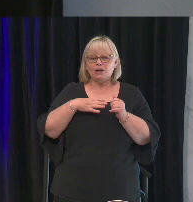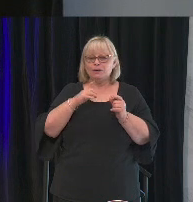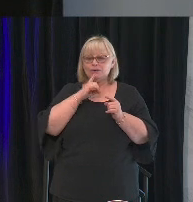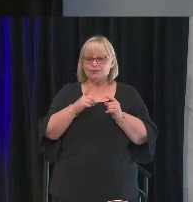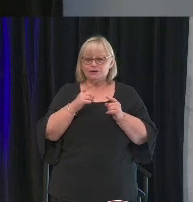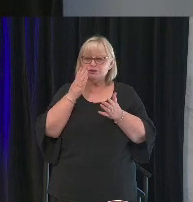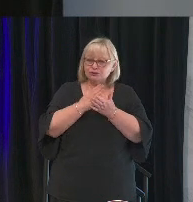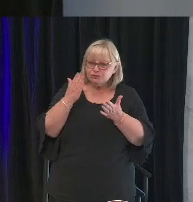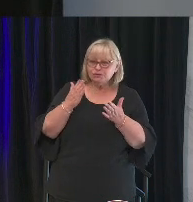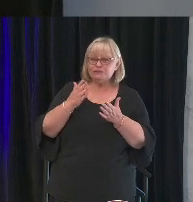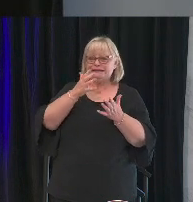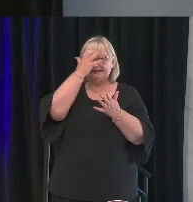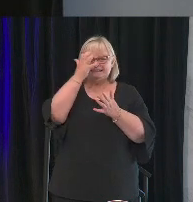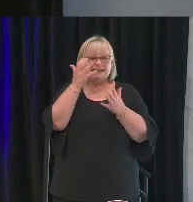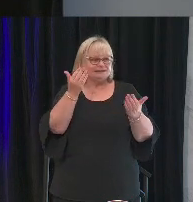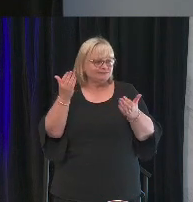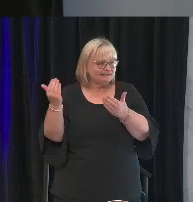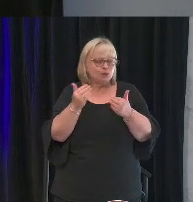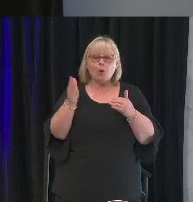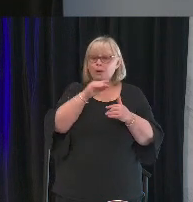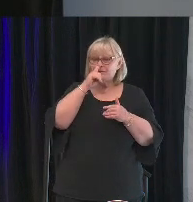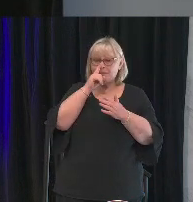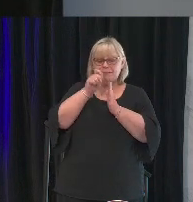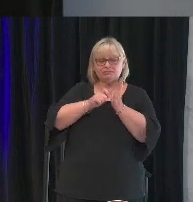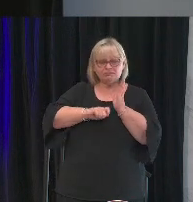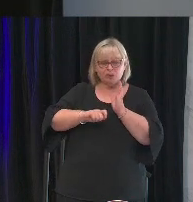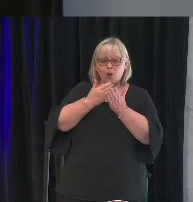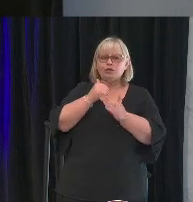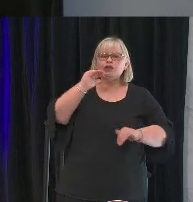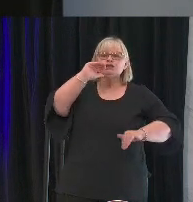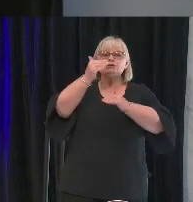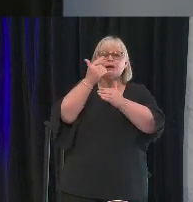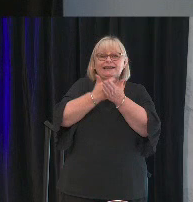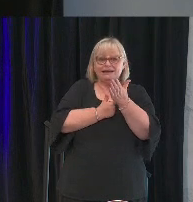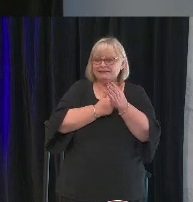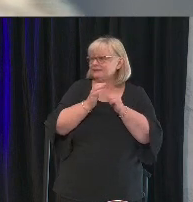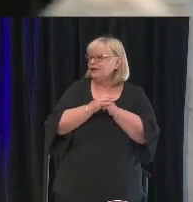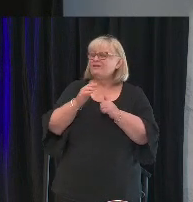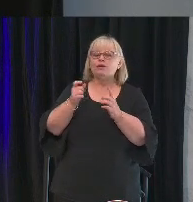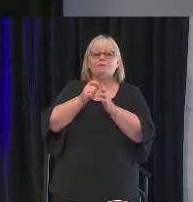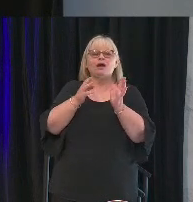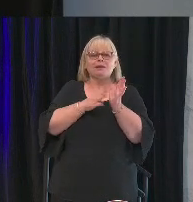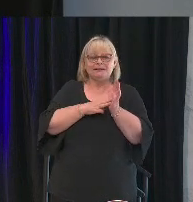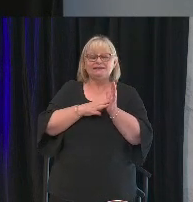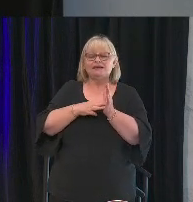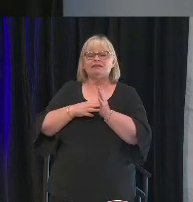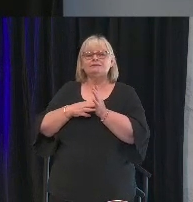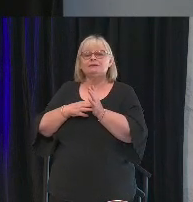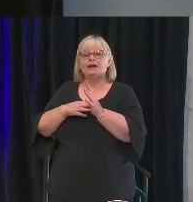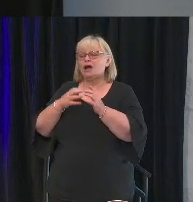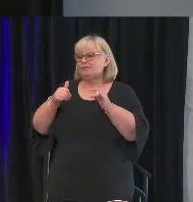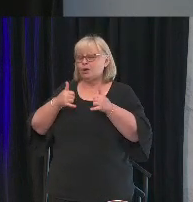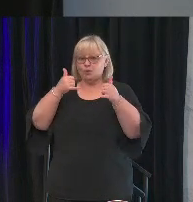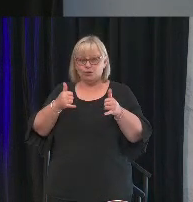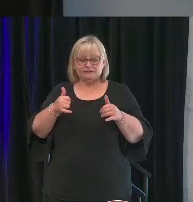our distinguished guests, all of the shortlisted authors and illustrators, the Prime Minister's Literary Award judges, and the Director General